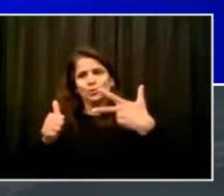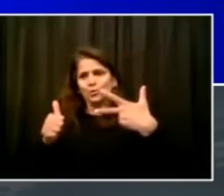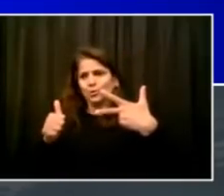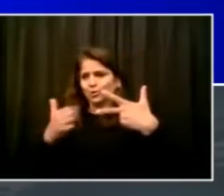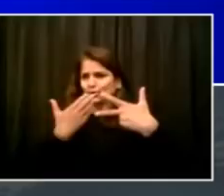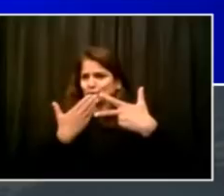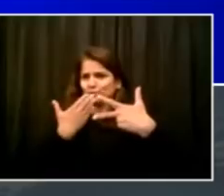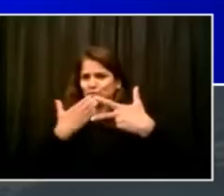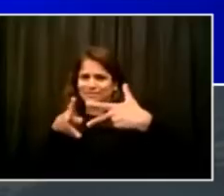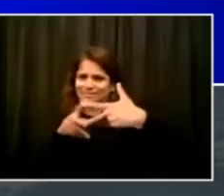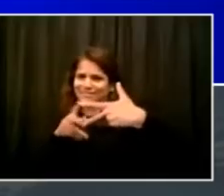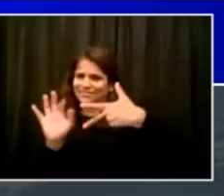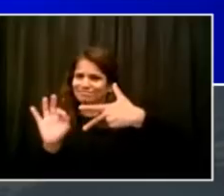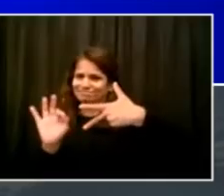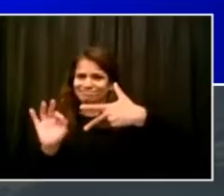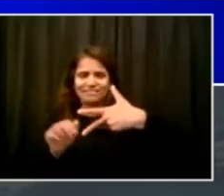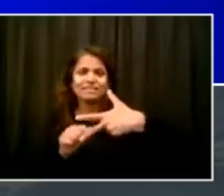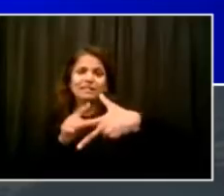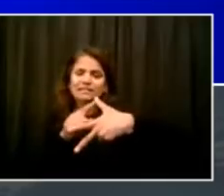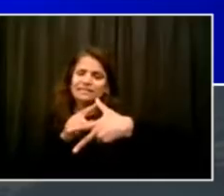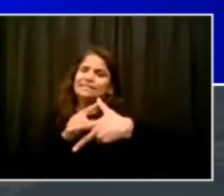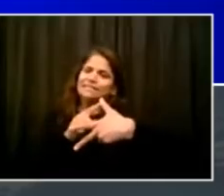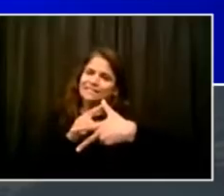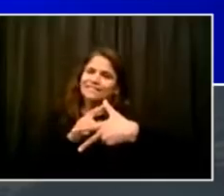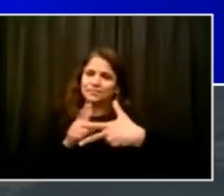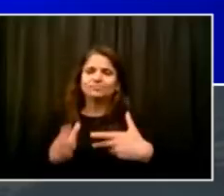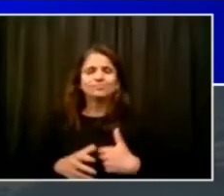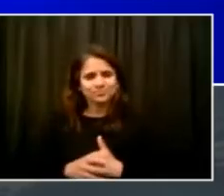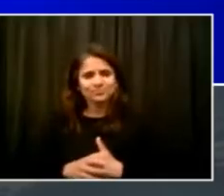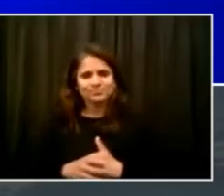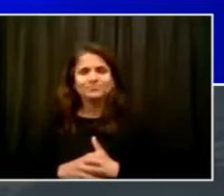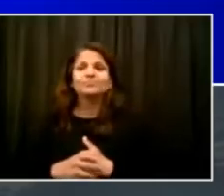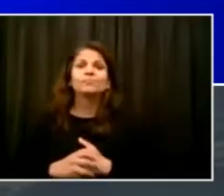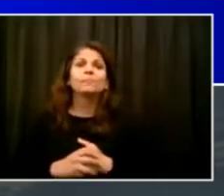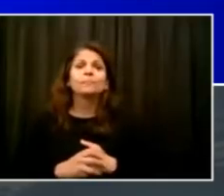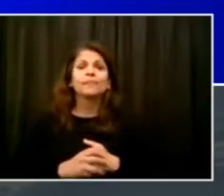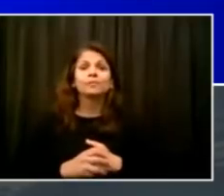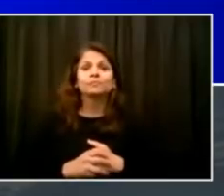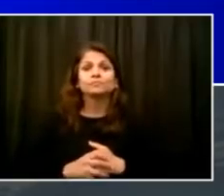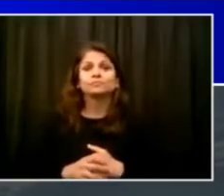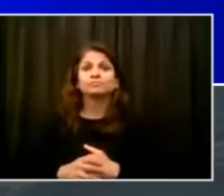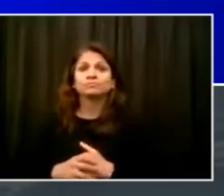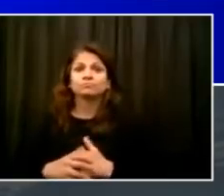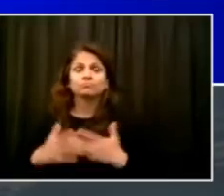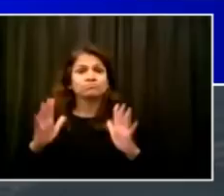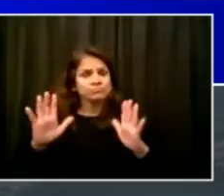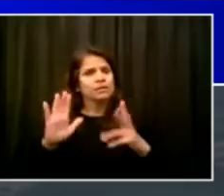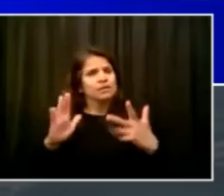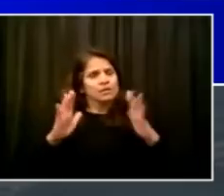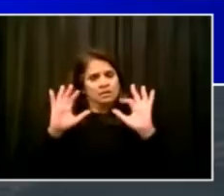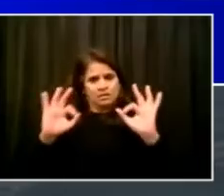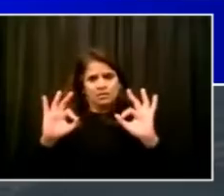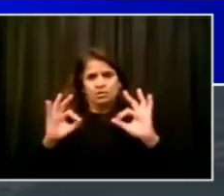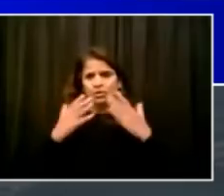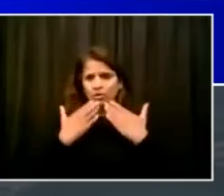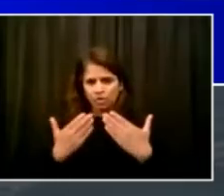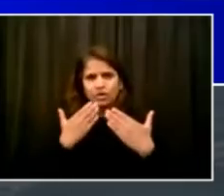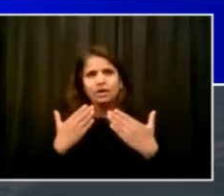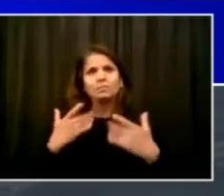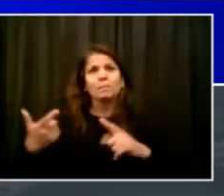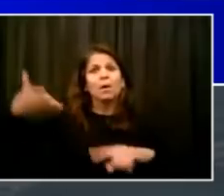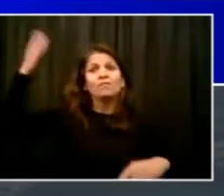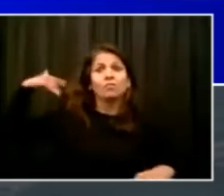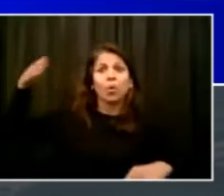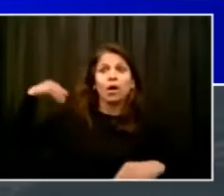especially against the backdrop where we're doing more and more testing and getting a better and better look at what's happening to so many New Yorkers. We're now at 20,000 tests a day and growing